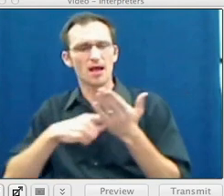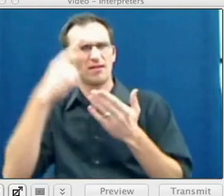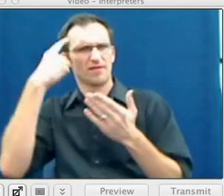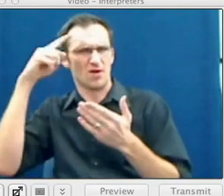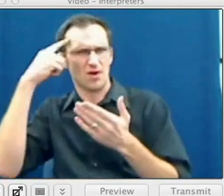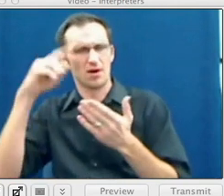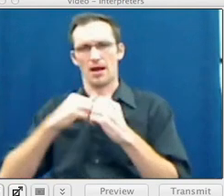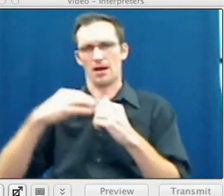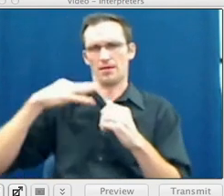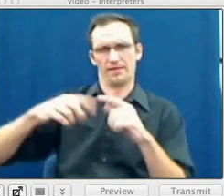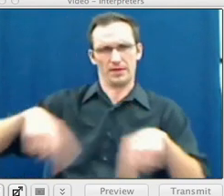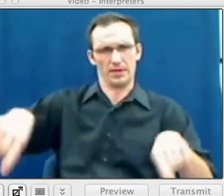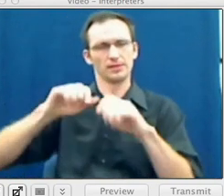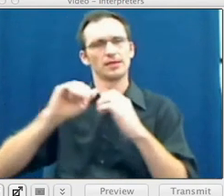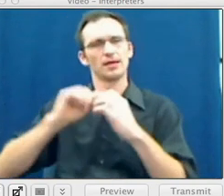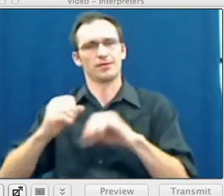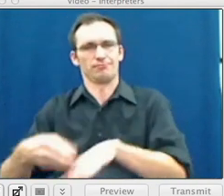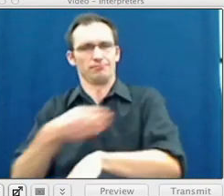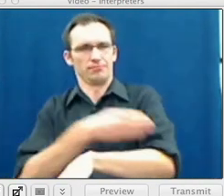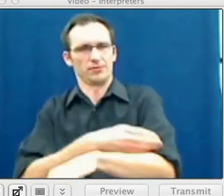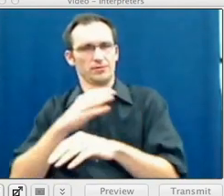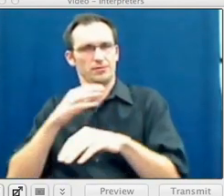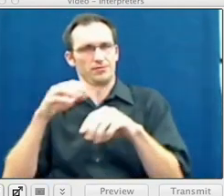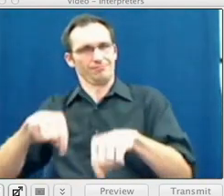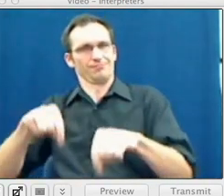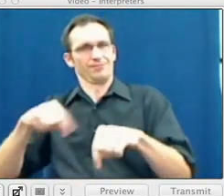we're going to be talking about today.